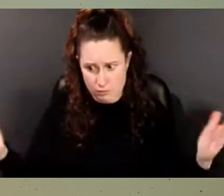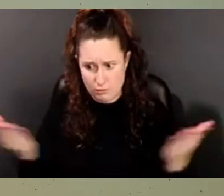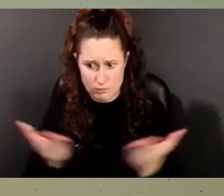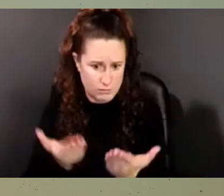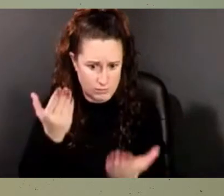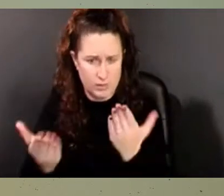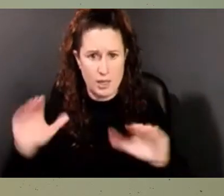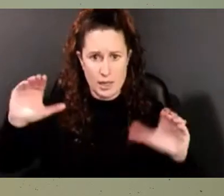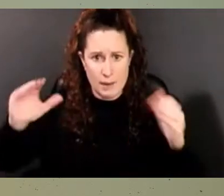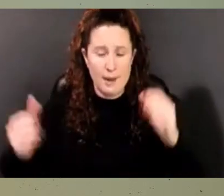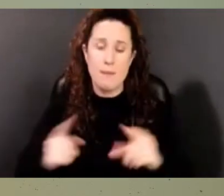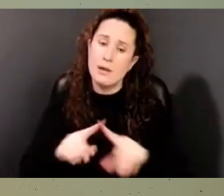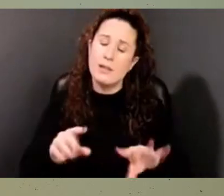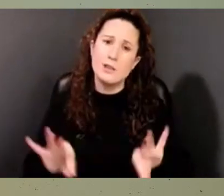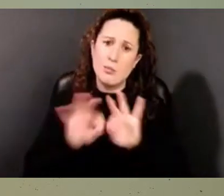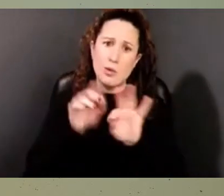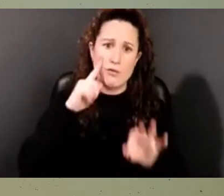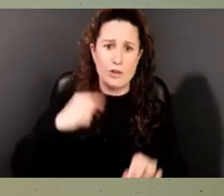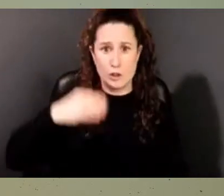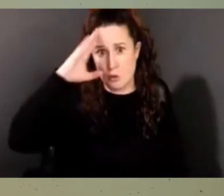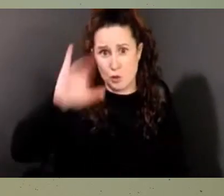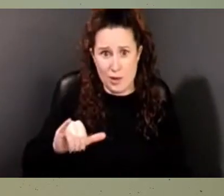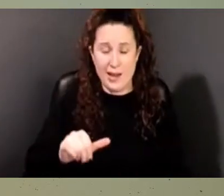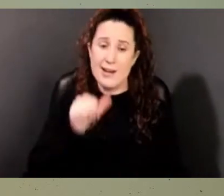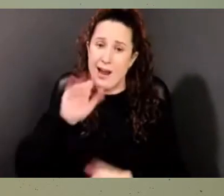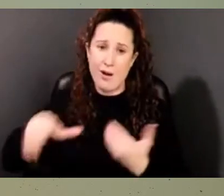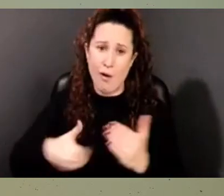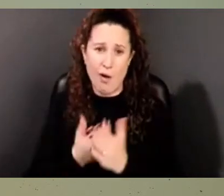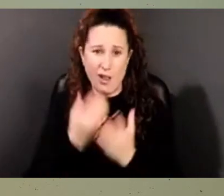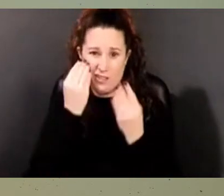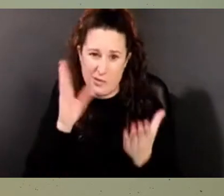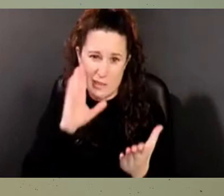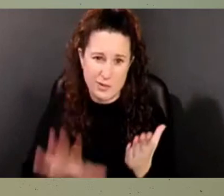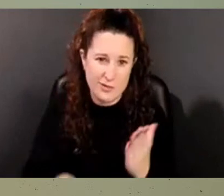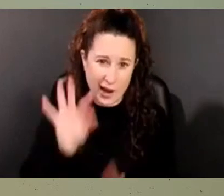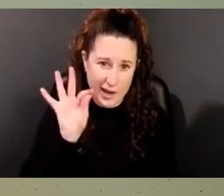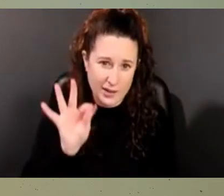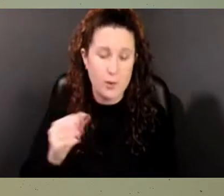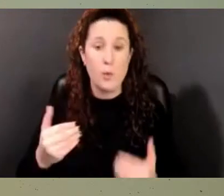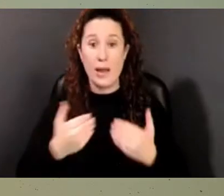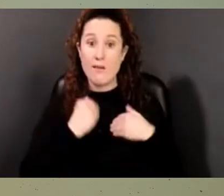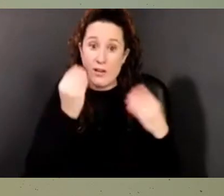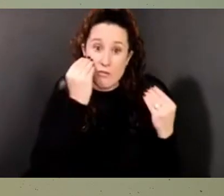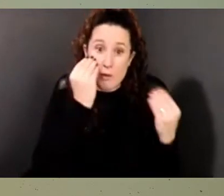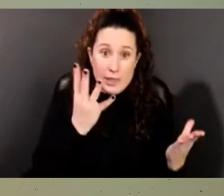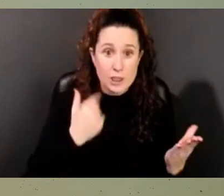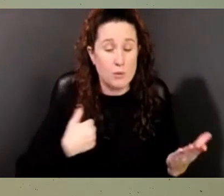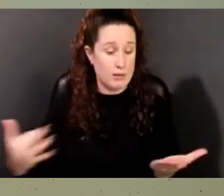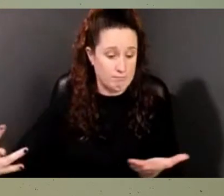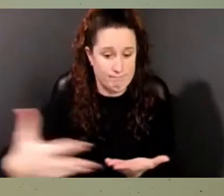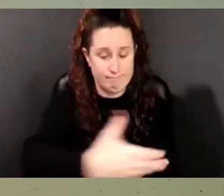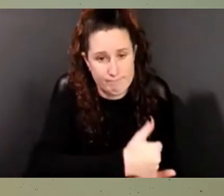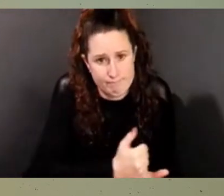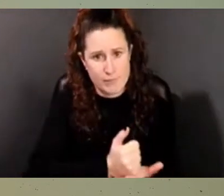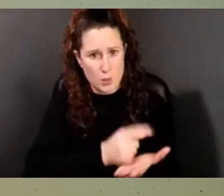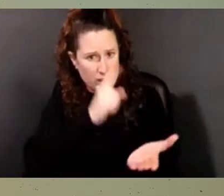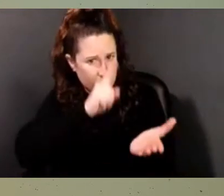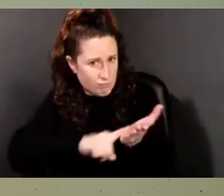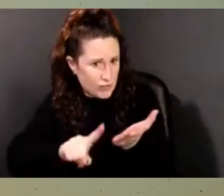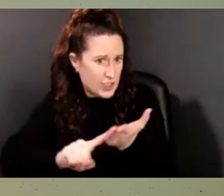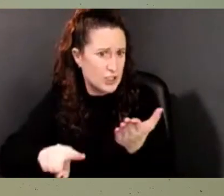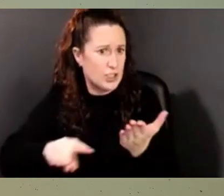gaps can be filled in. We selected a handful of documents, reviewed each of the sources for any relevant information